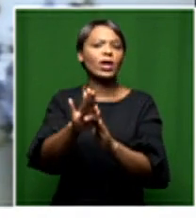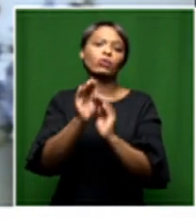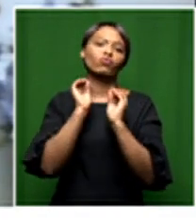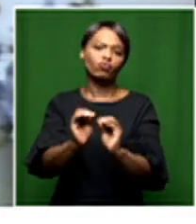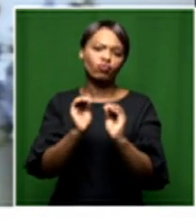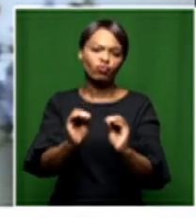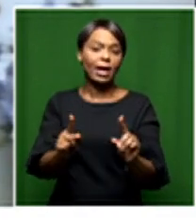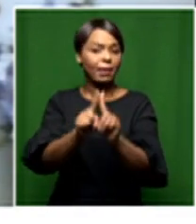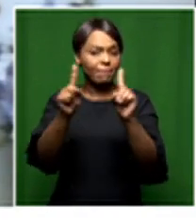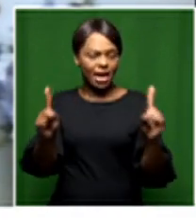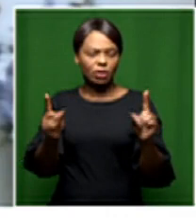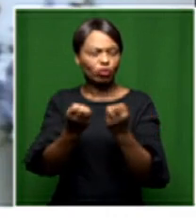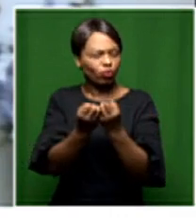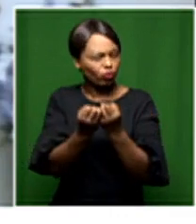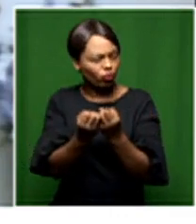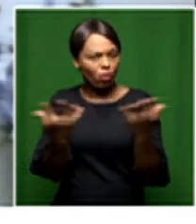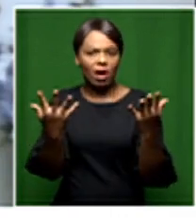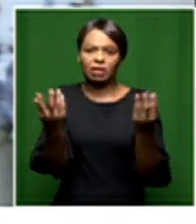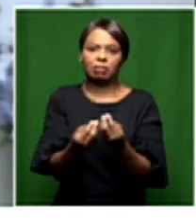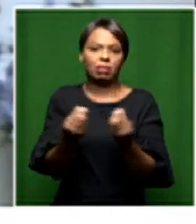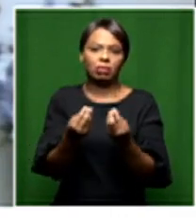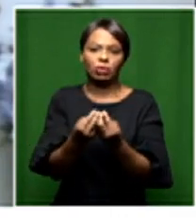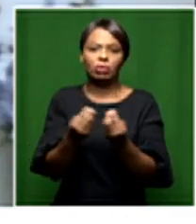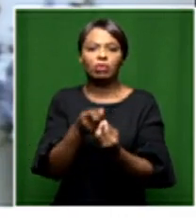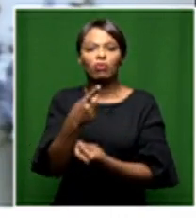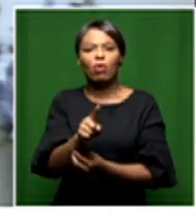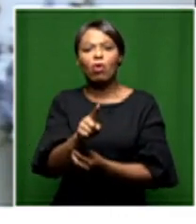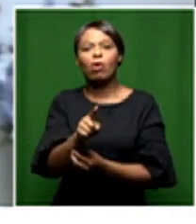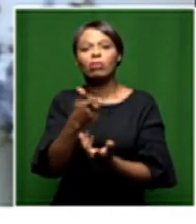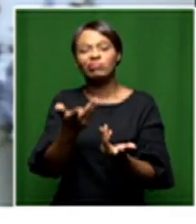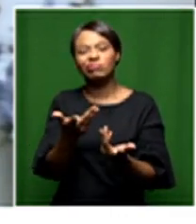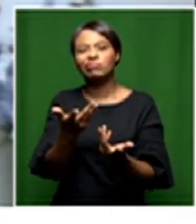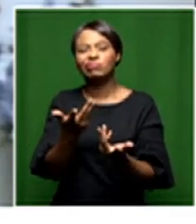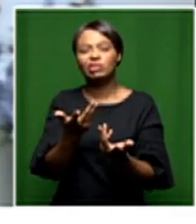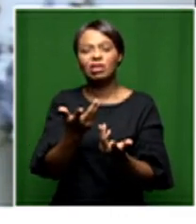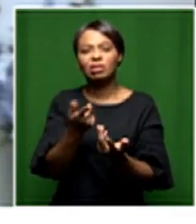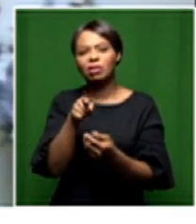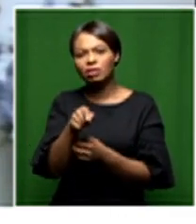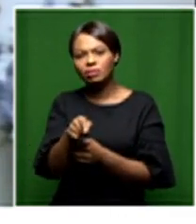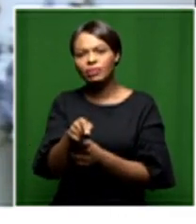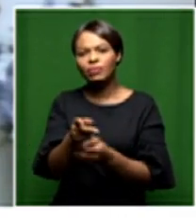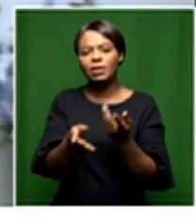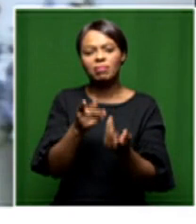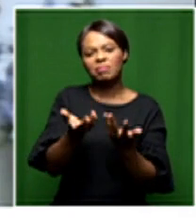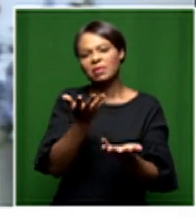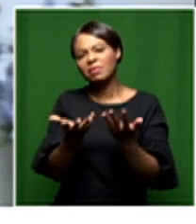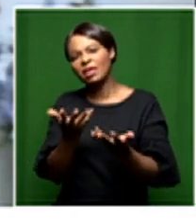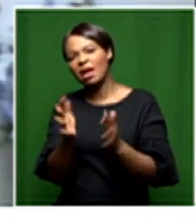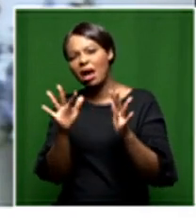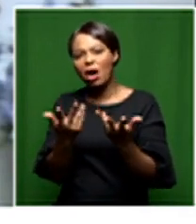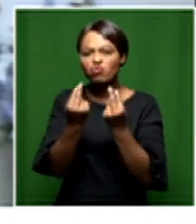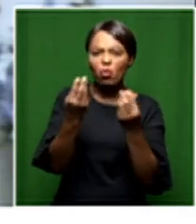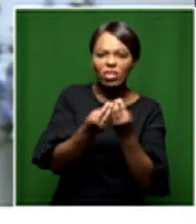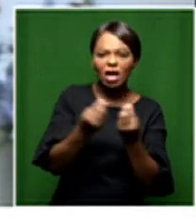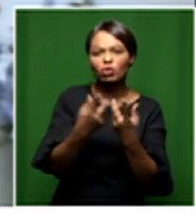there is so much space left for tweaks, the usual kind of tweaks, and for fight back